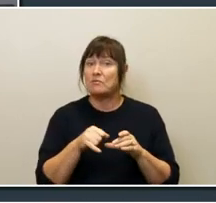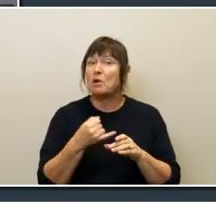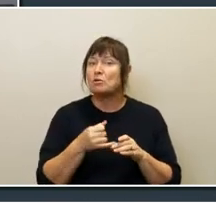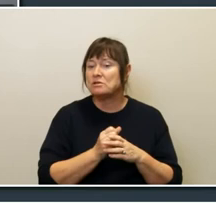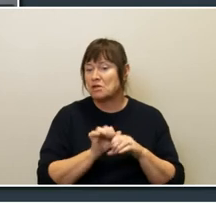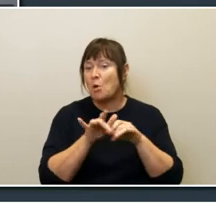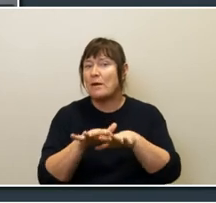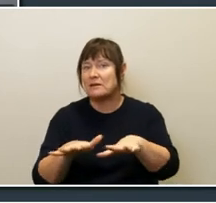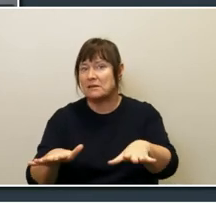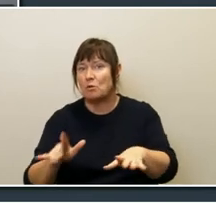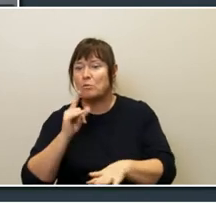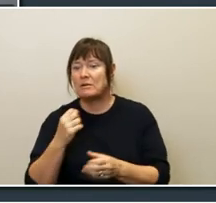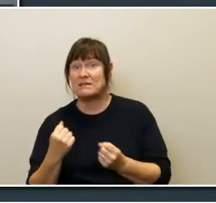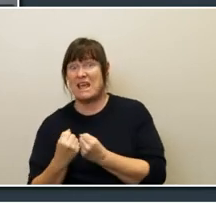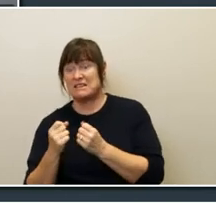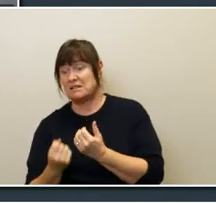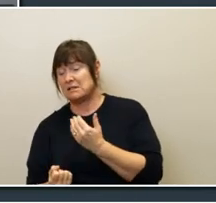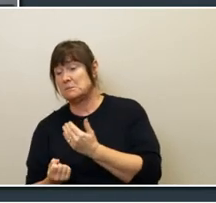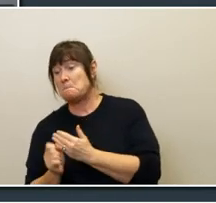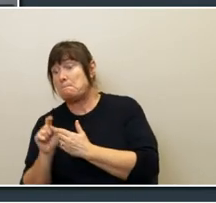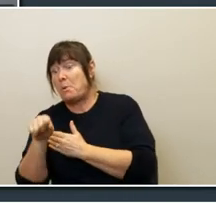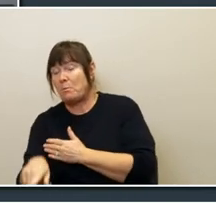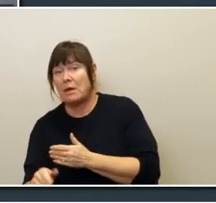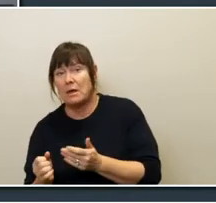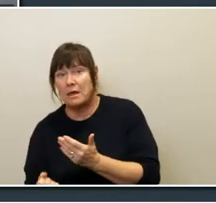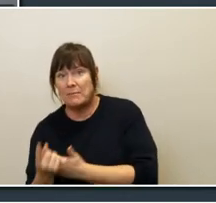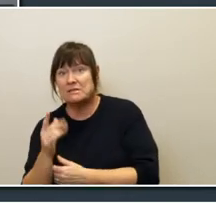but now the powers that be, which of course is you,